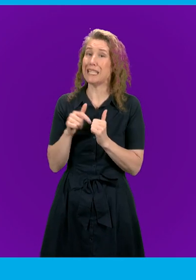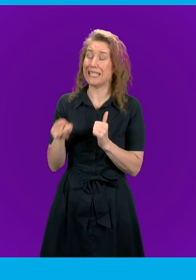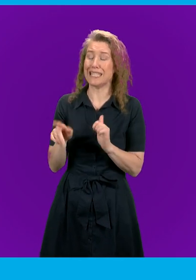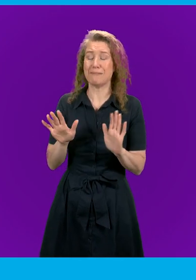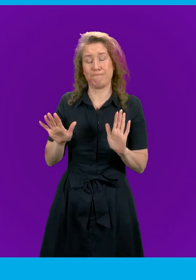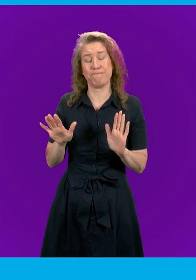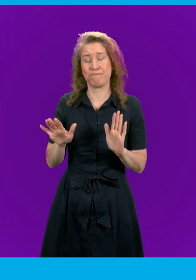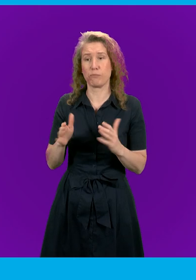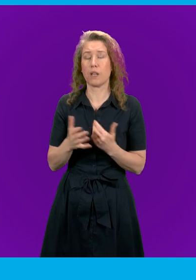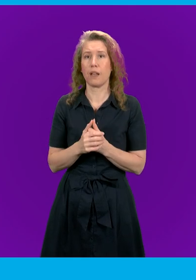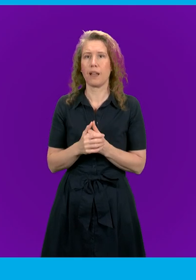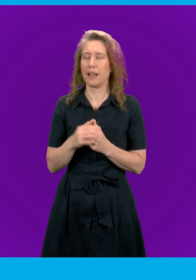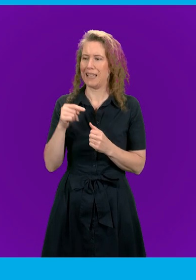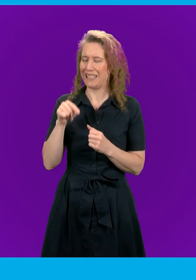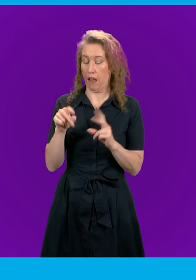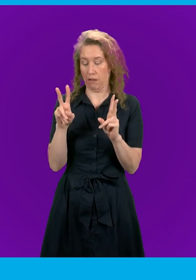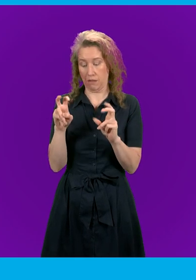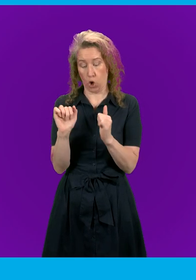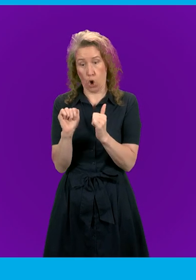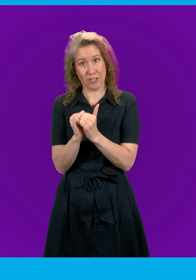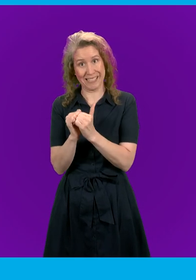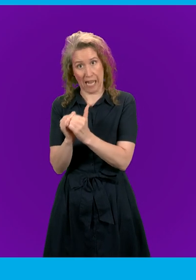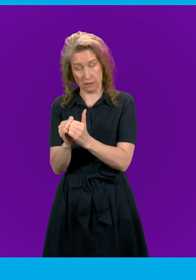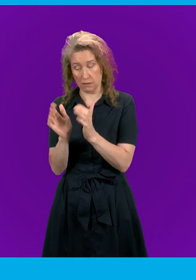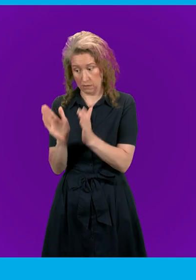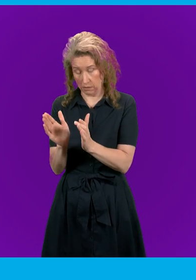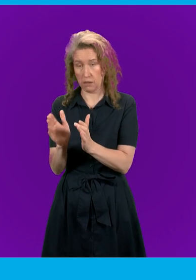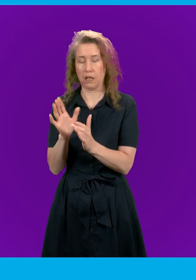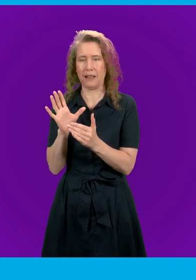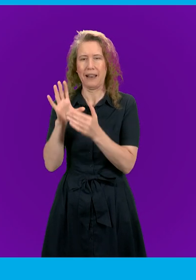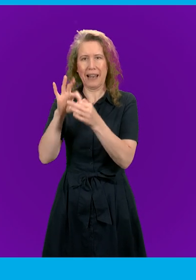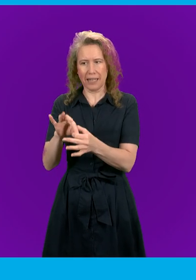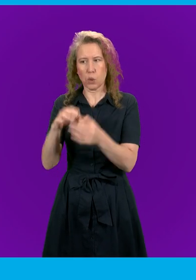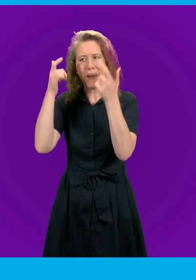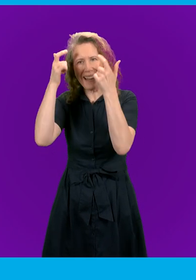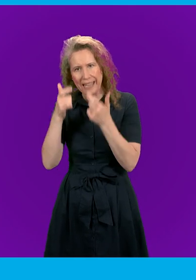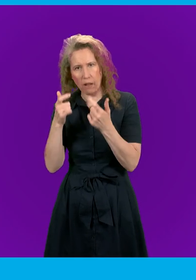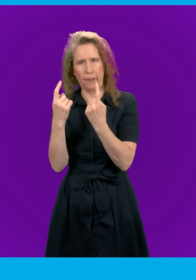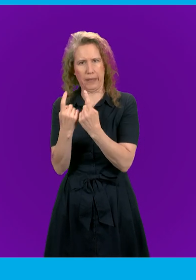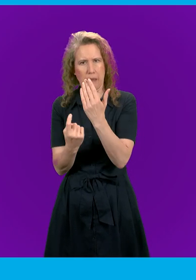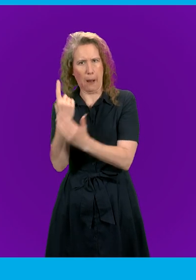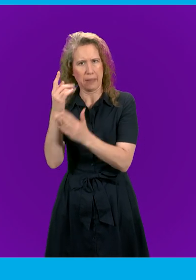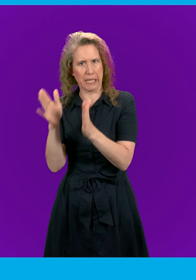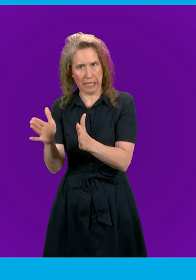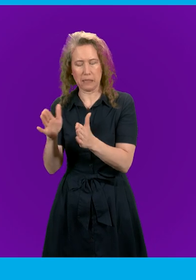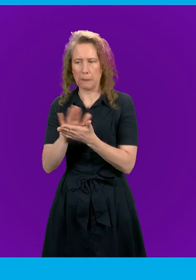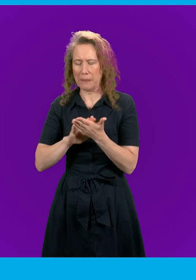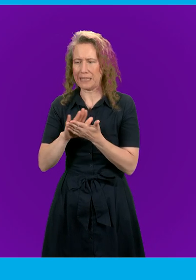think there's the consent that relates to the legal things that are happening, which is about